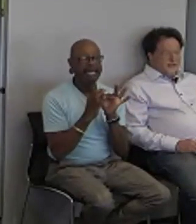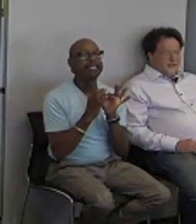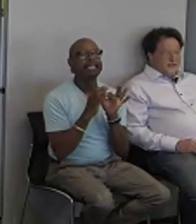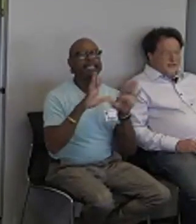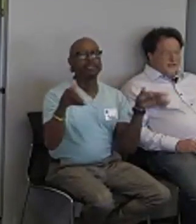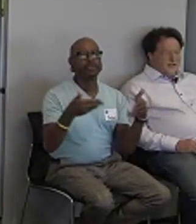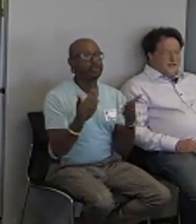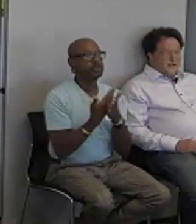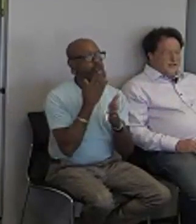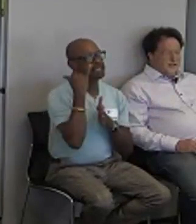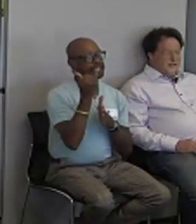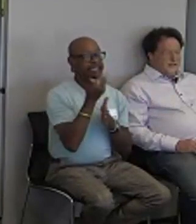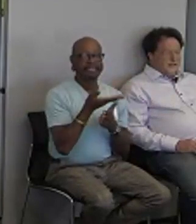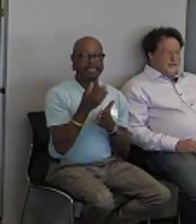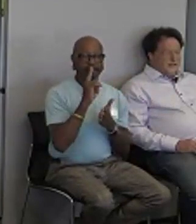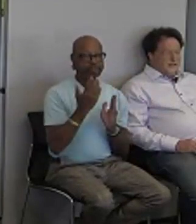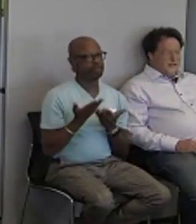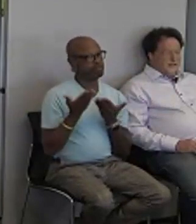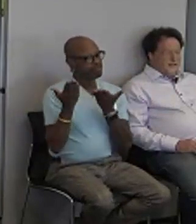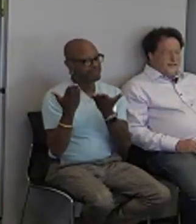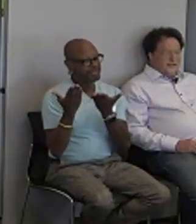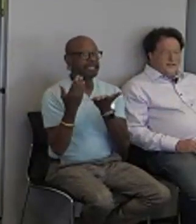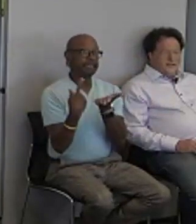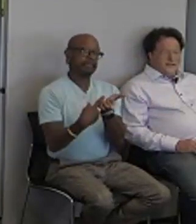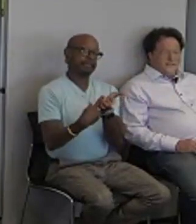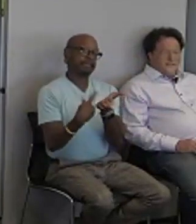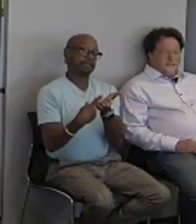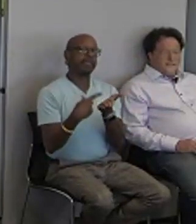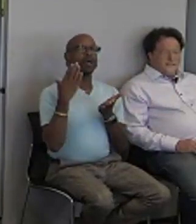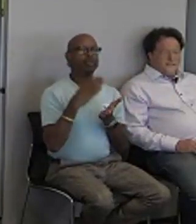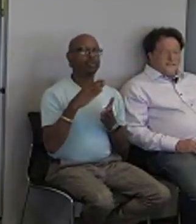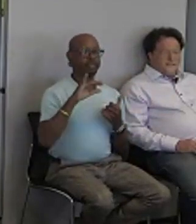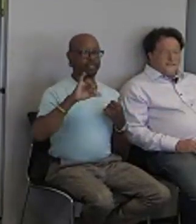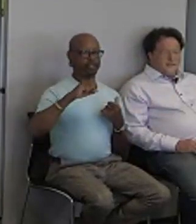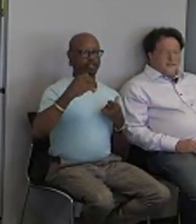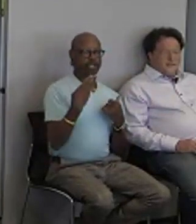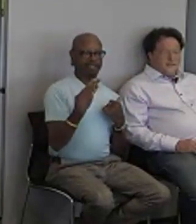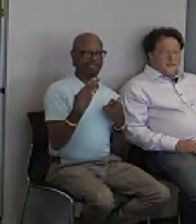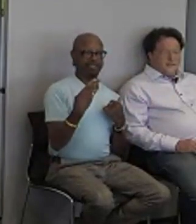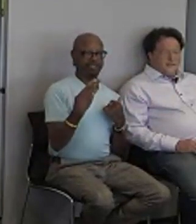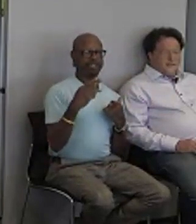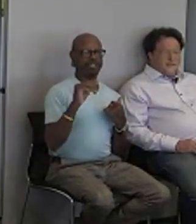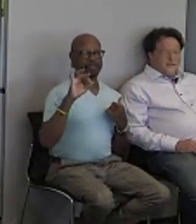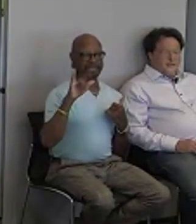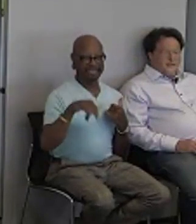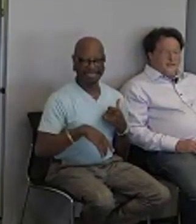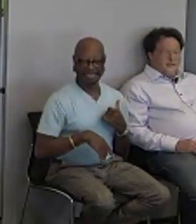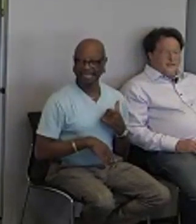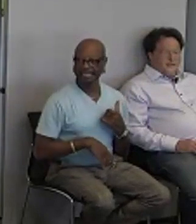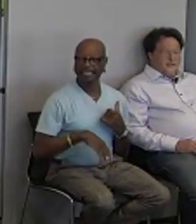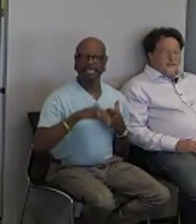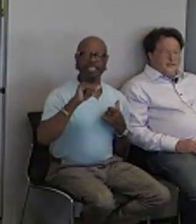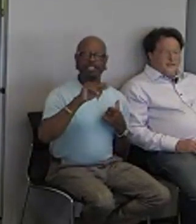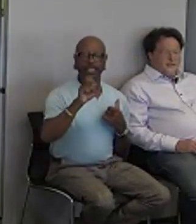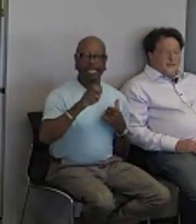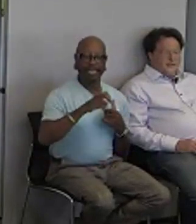to talk about. That will be Josh Miele, Chancey Fleet, Ting Siu.